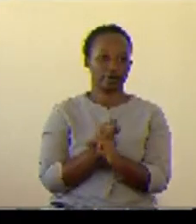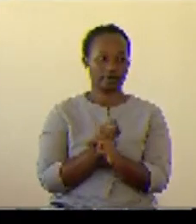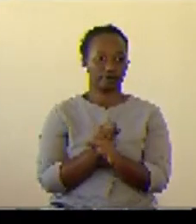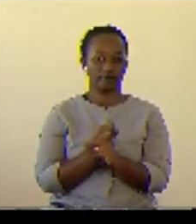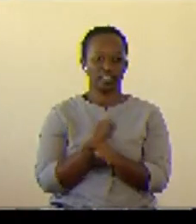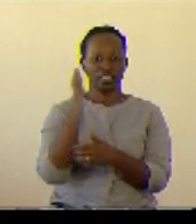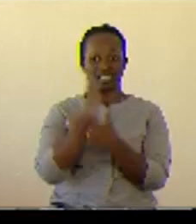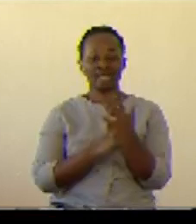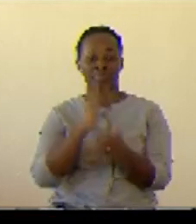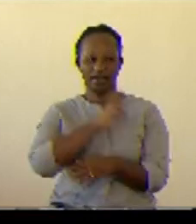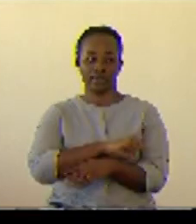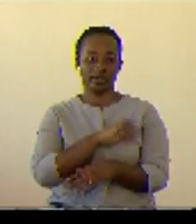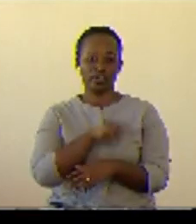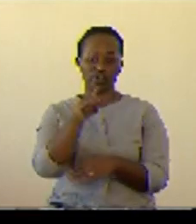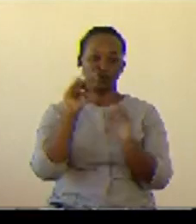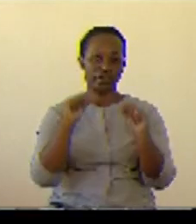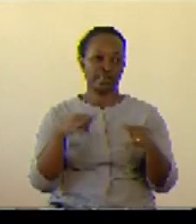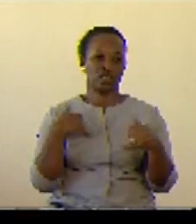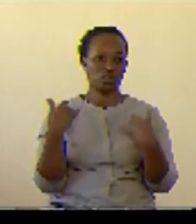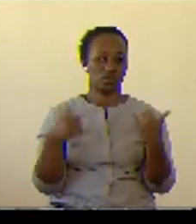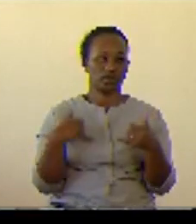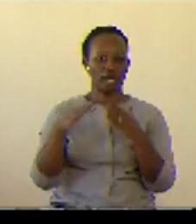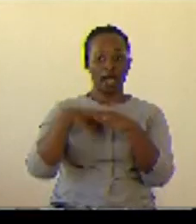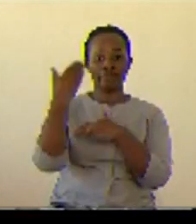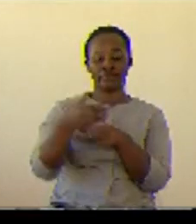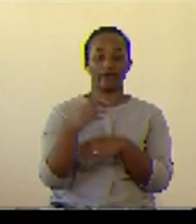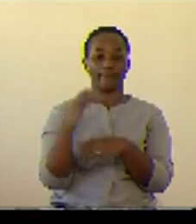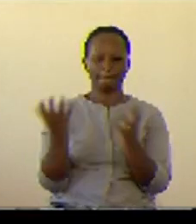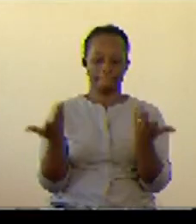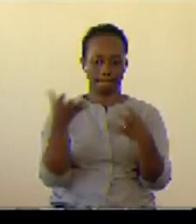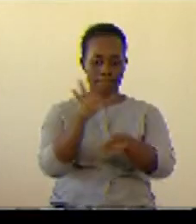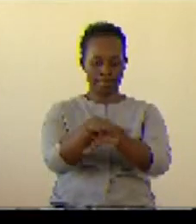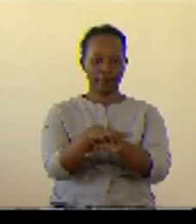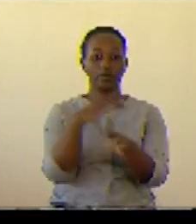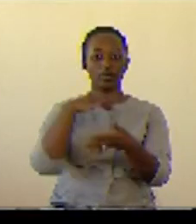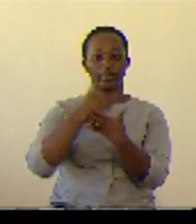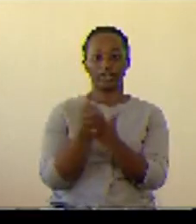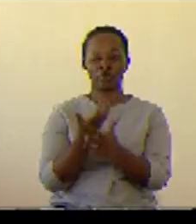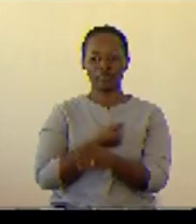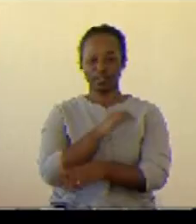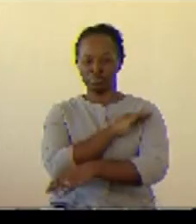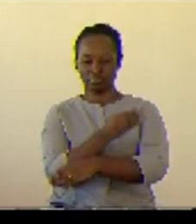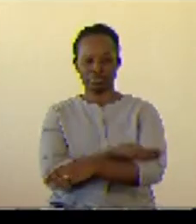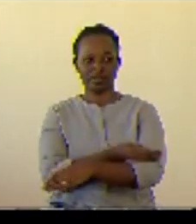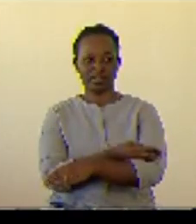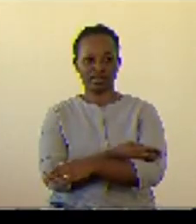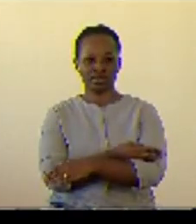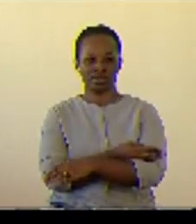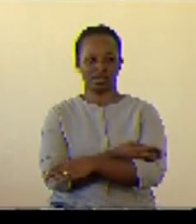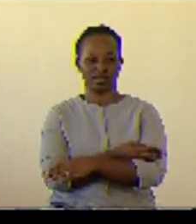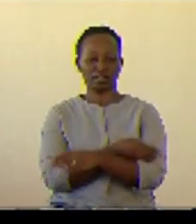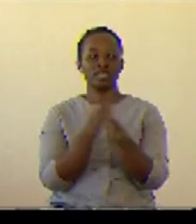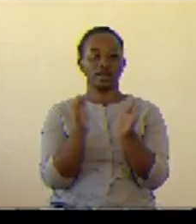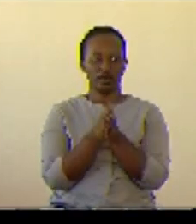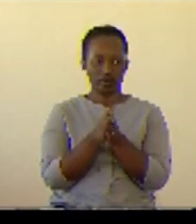There are some benefits that you will enjoy after merging, because after merging, you have the capacity to purchase in bulk because you have joined your money, and